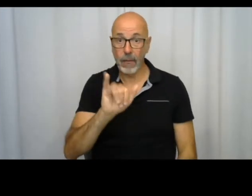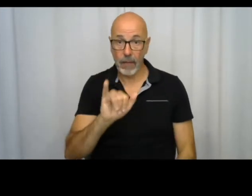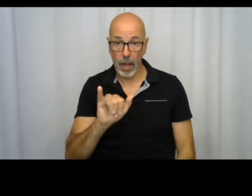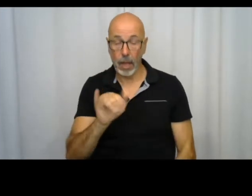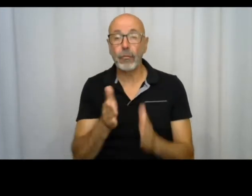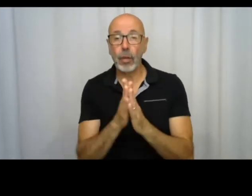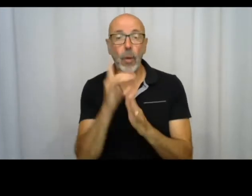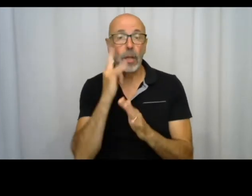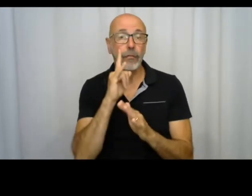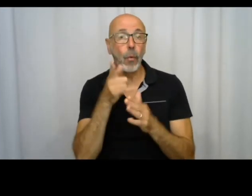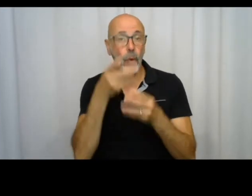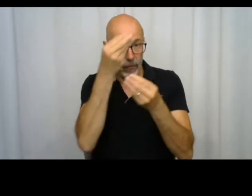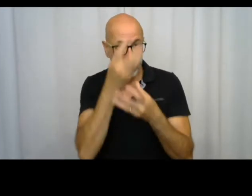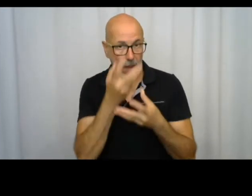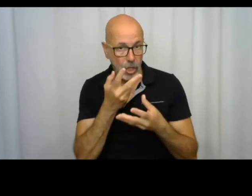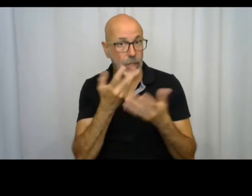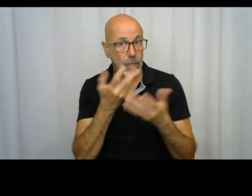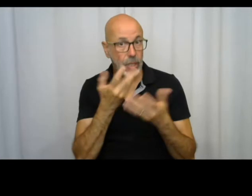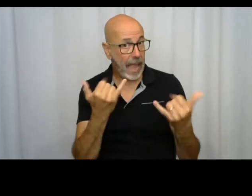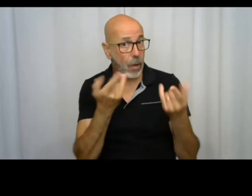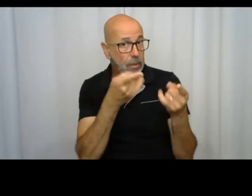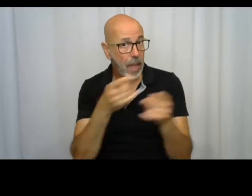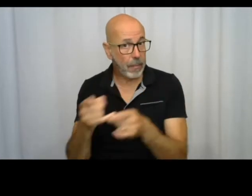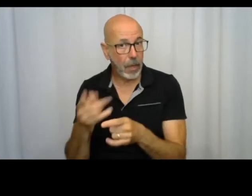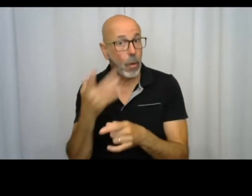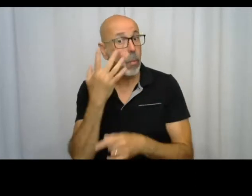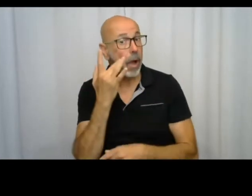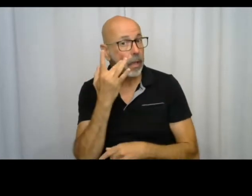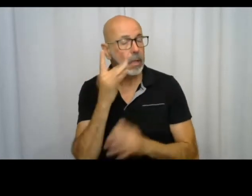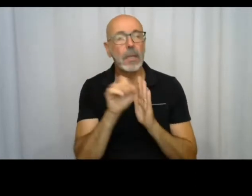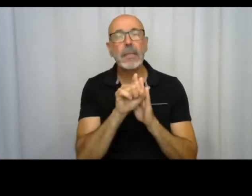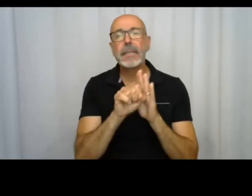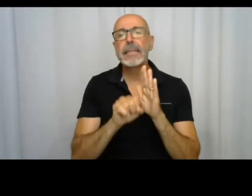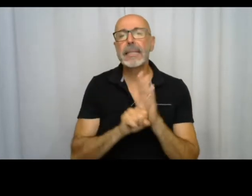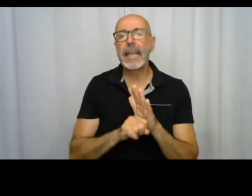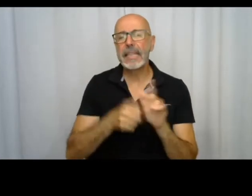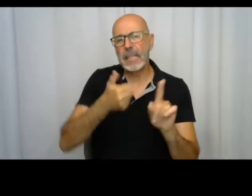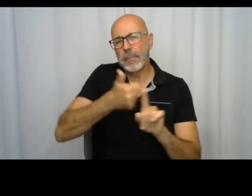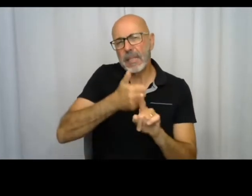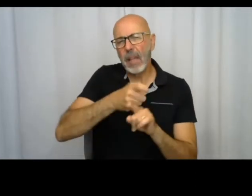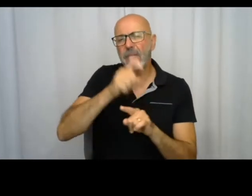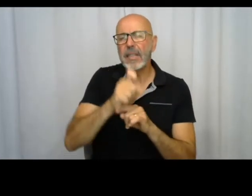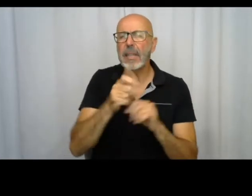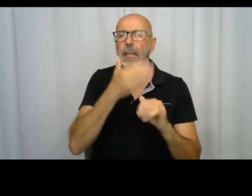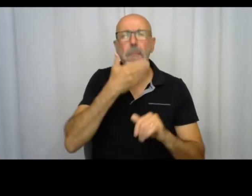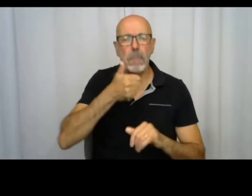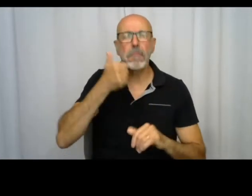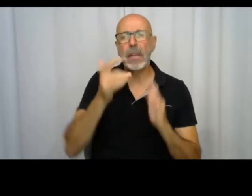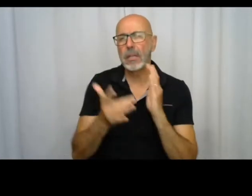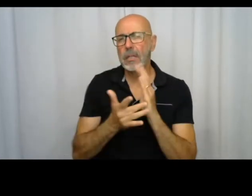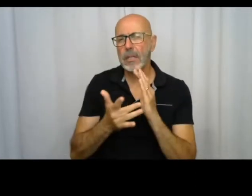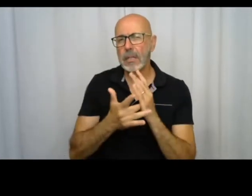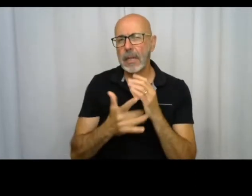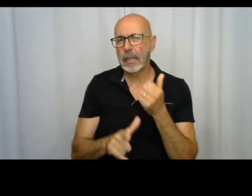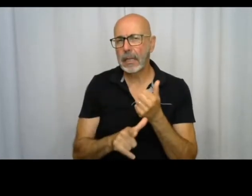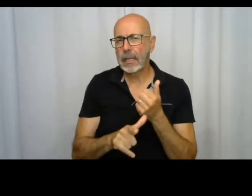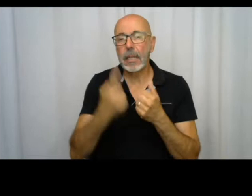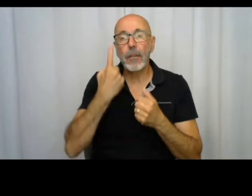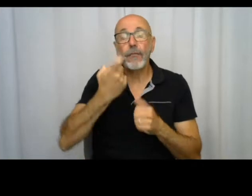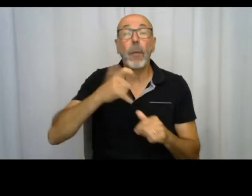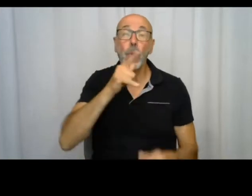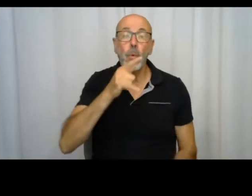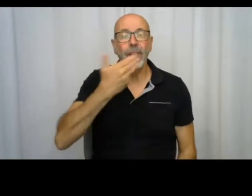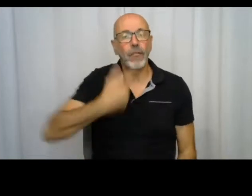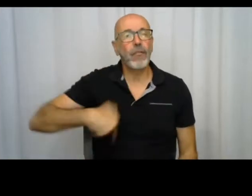out now is because states really need better technical assistance from us. They're waiting, they